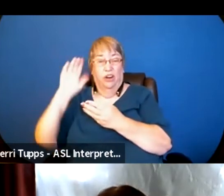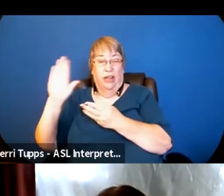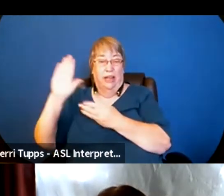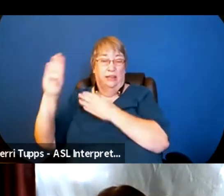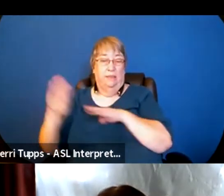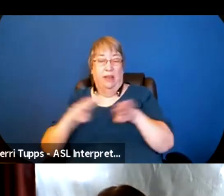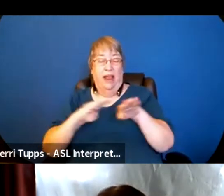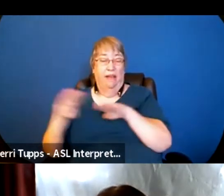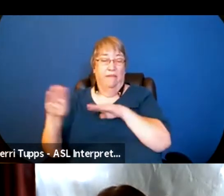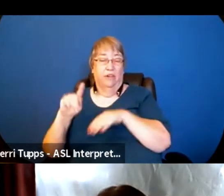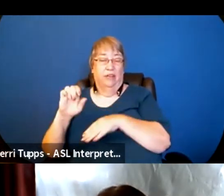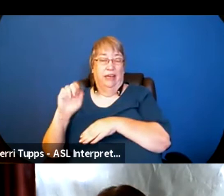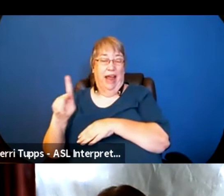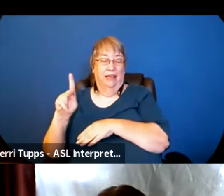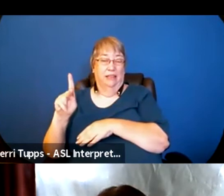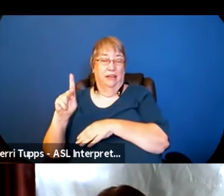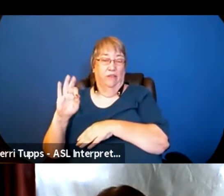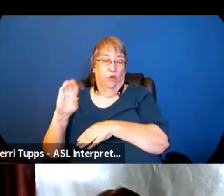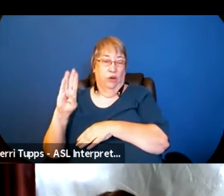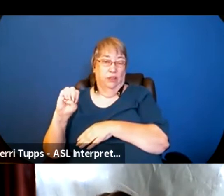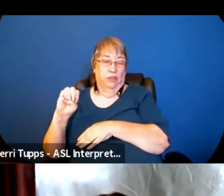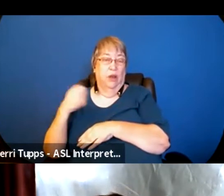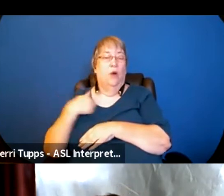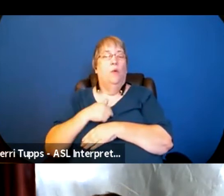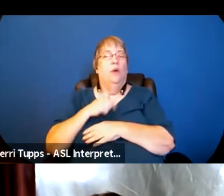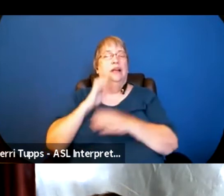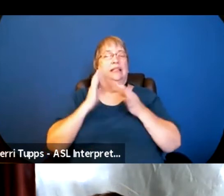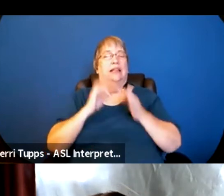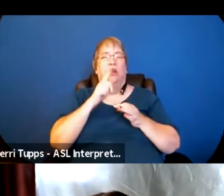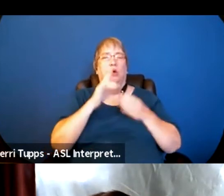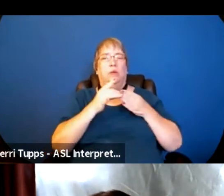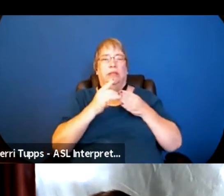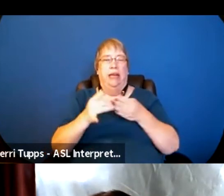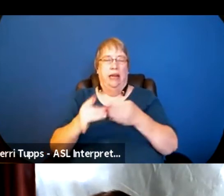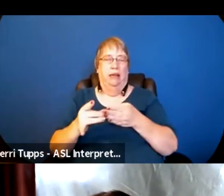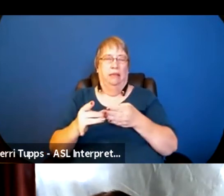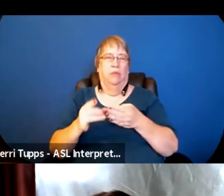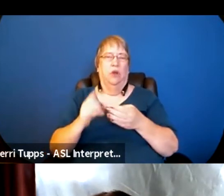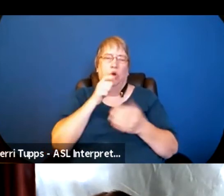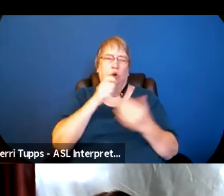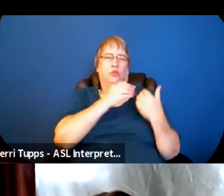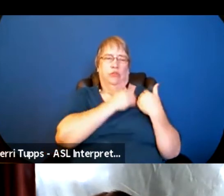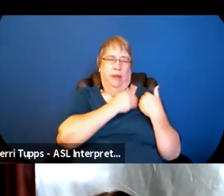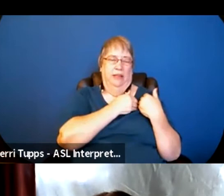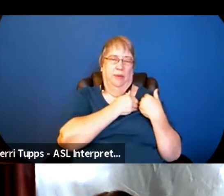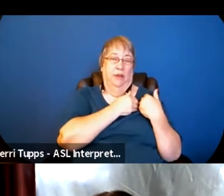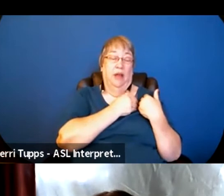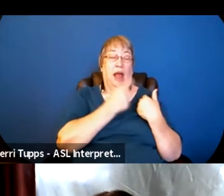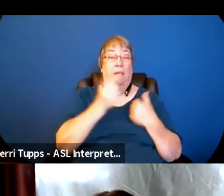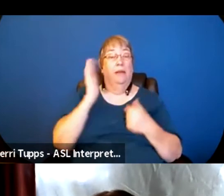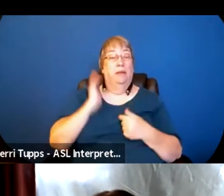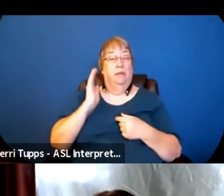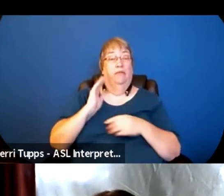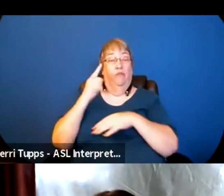assigning leads, right? We're really clear on who's taking the lead, who's responsible for it. And one of the big recommendations of the task force was